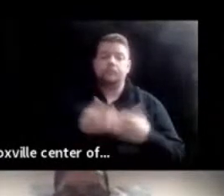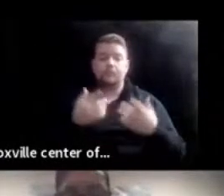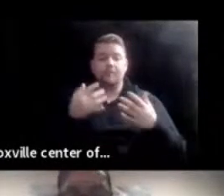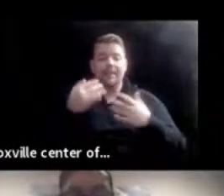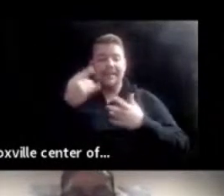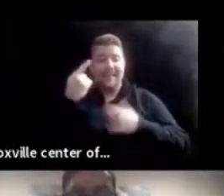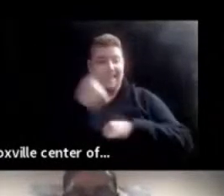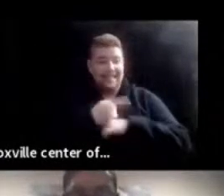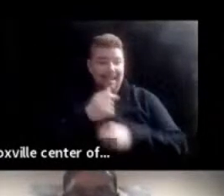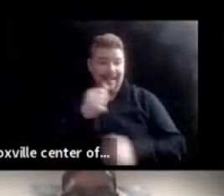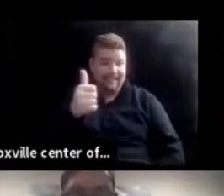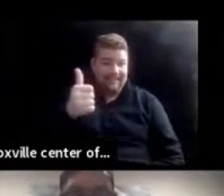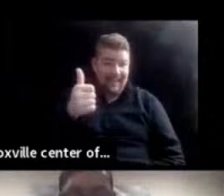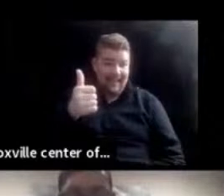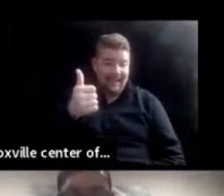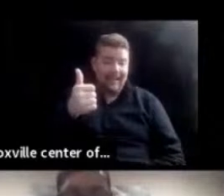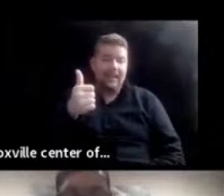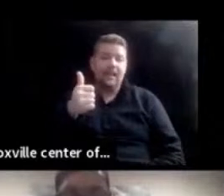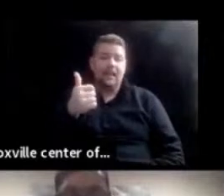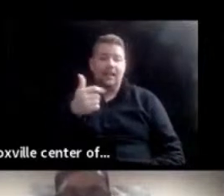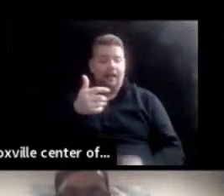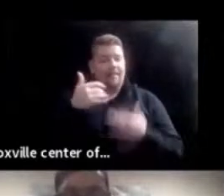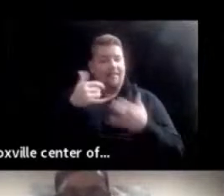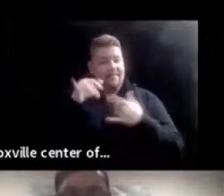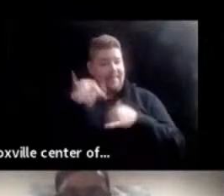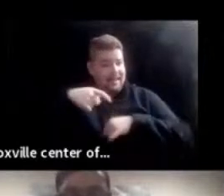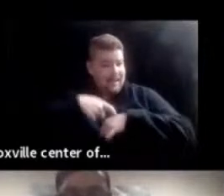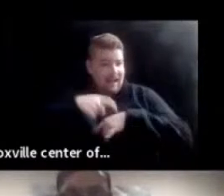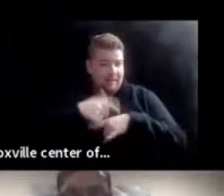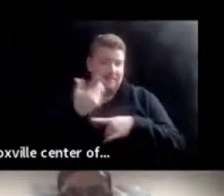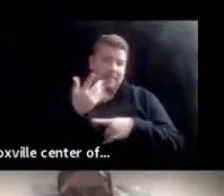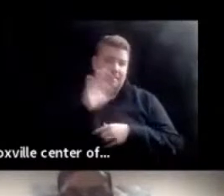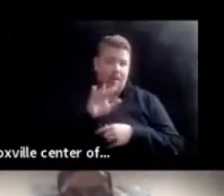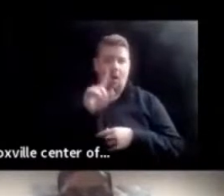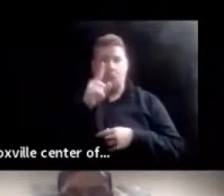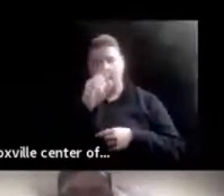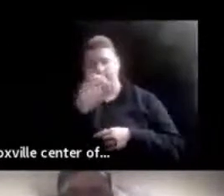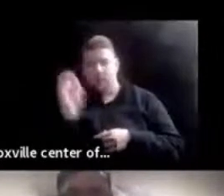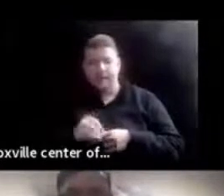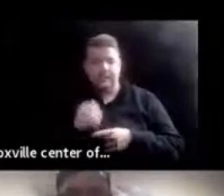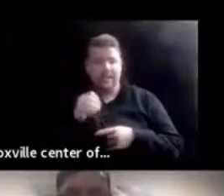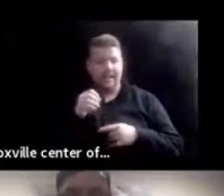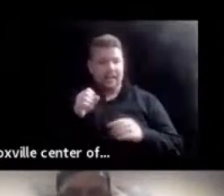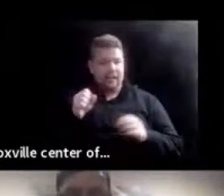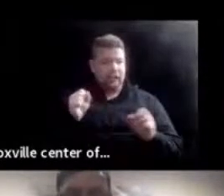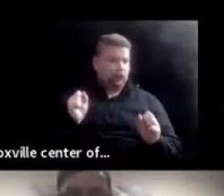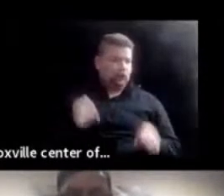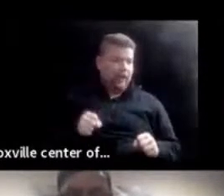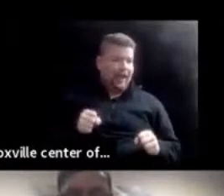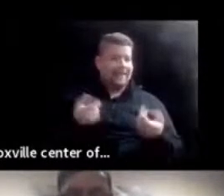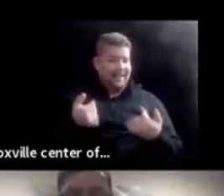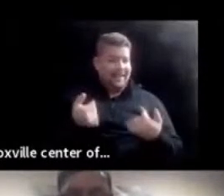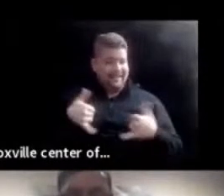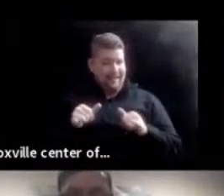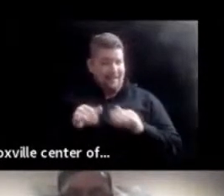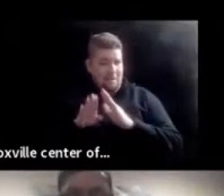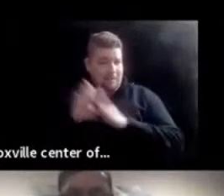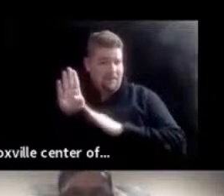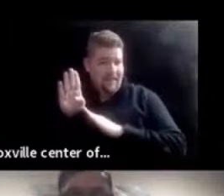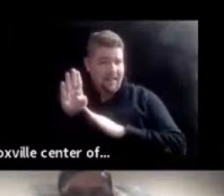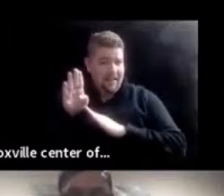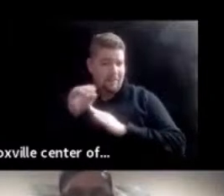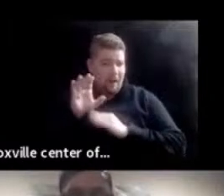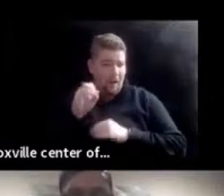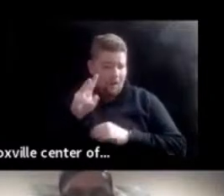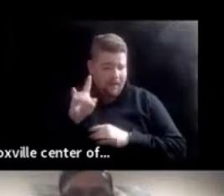day 10 appears at that point about a 1% chance that that person would still go on to develop COVID within the next